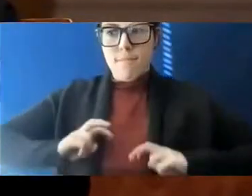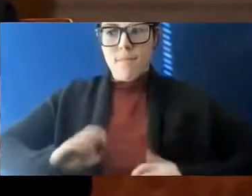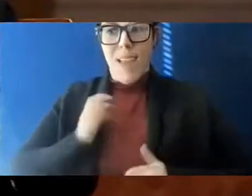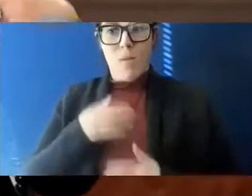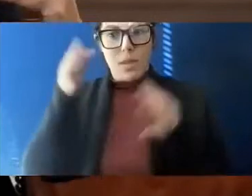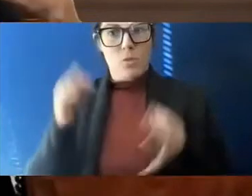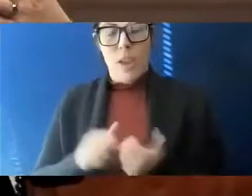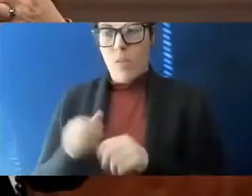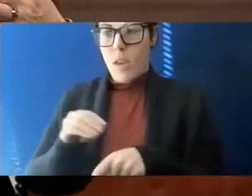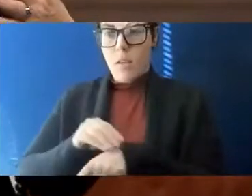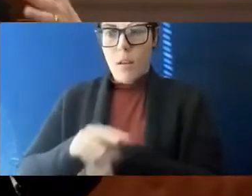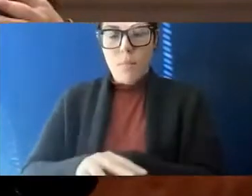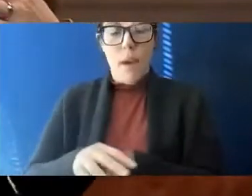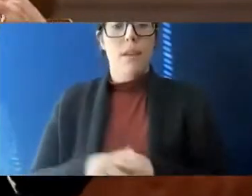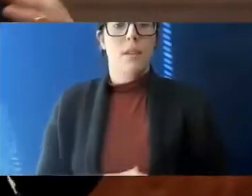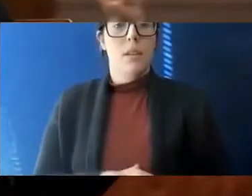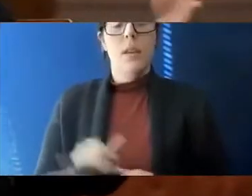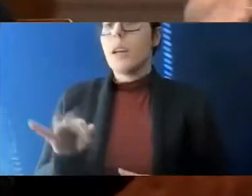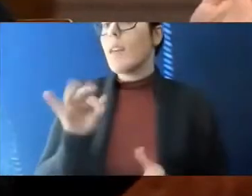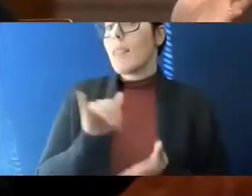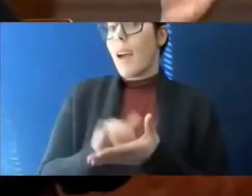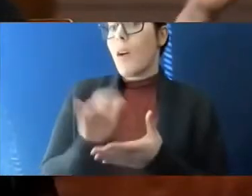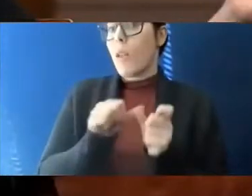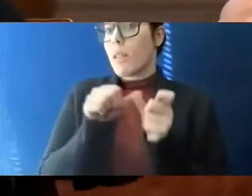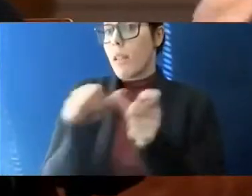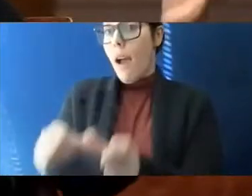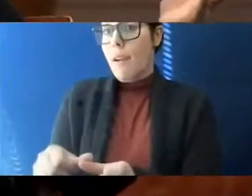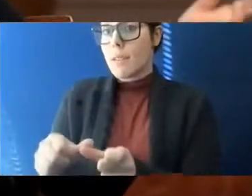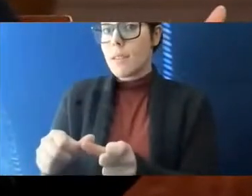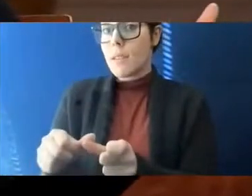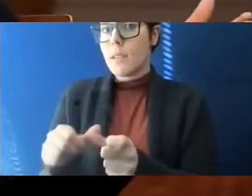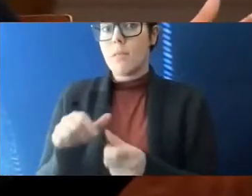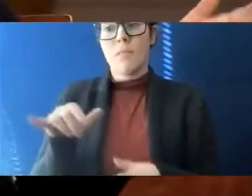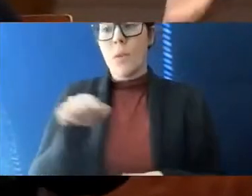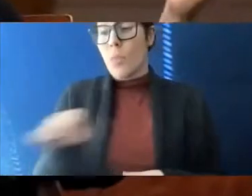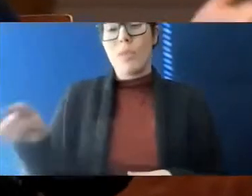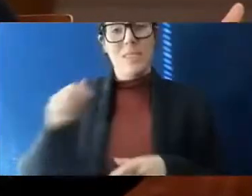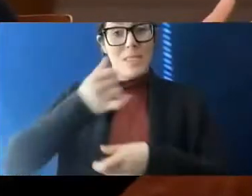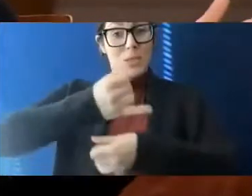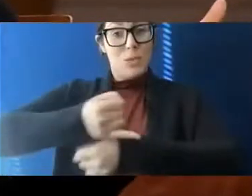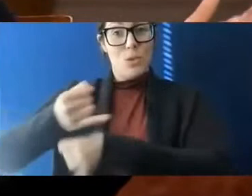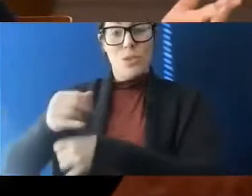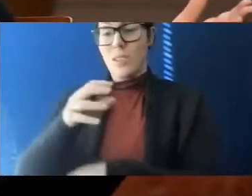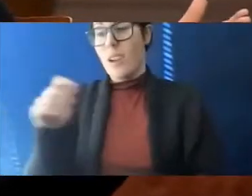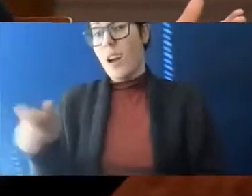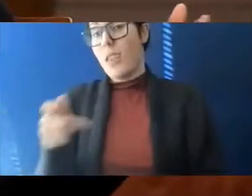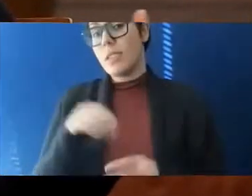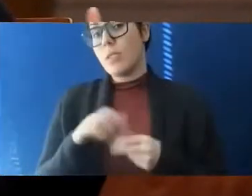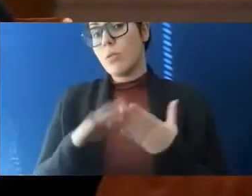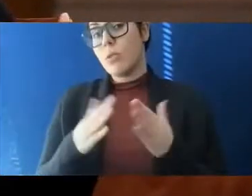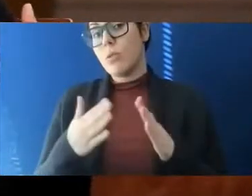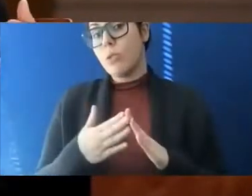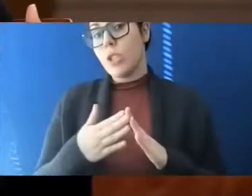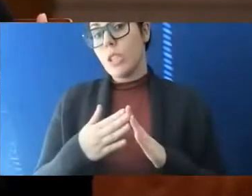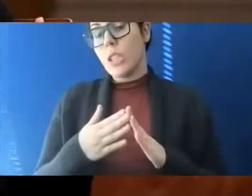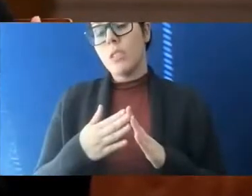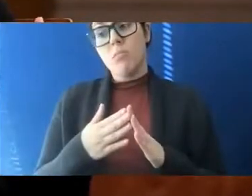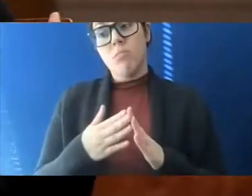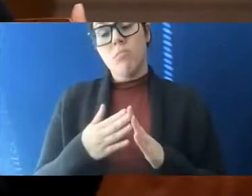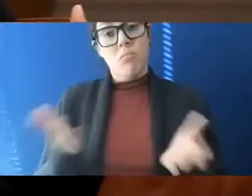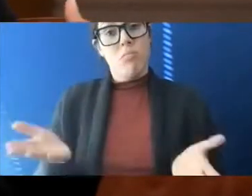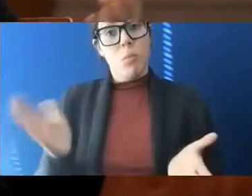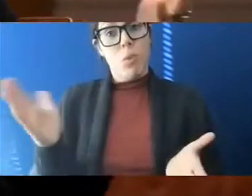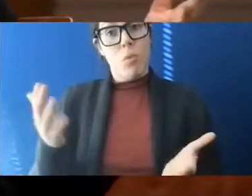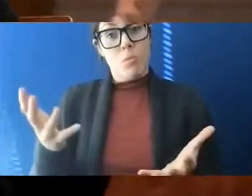decision making. And if this is going to last, if these institutions and others in the community development finance sector is going to have the kind